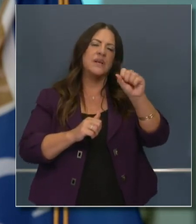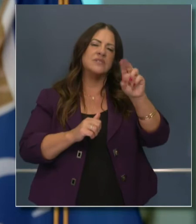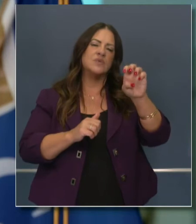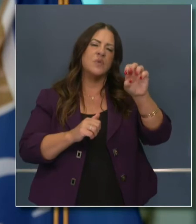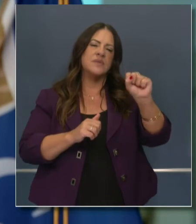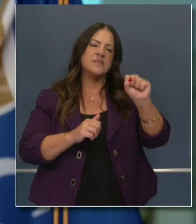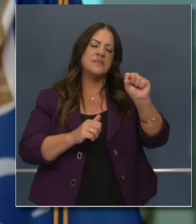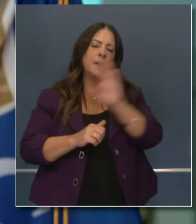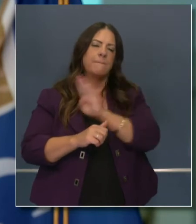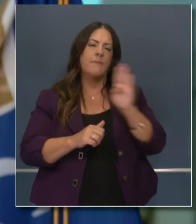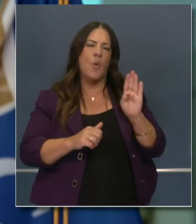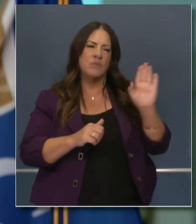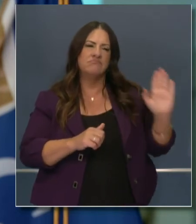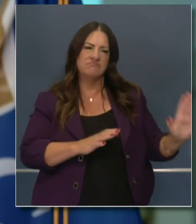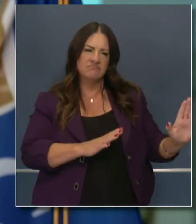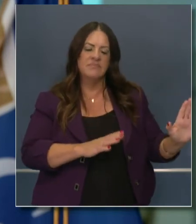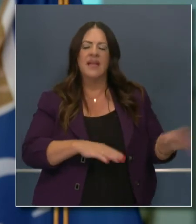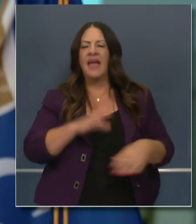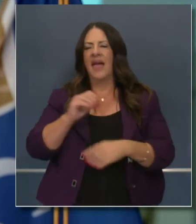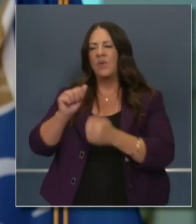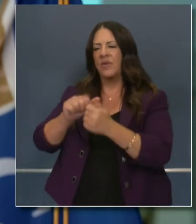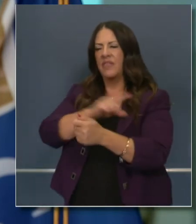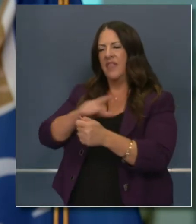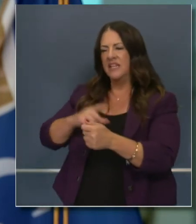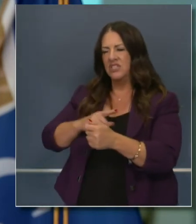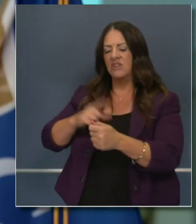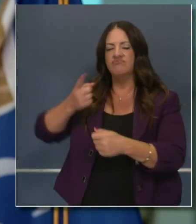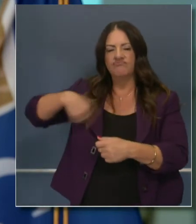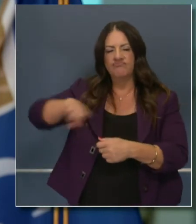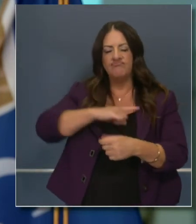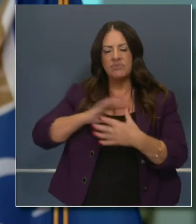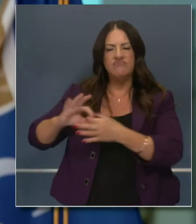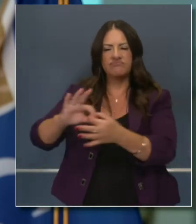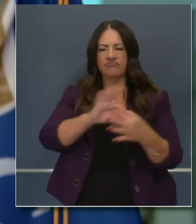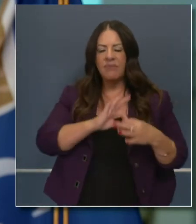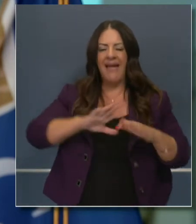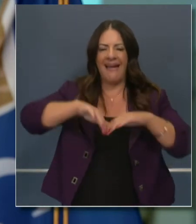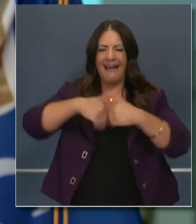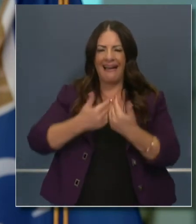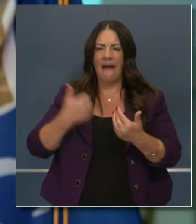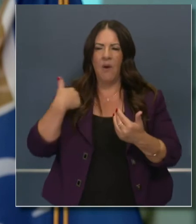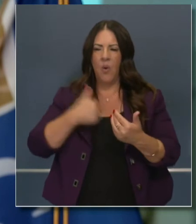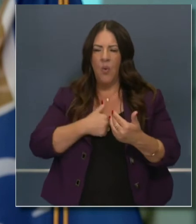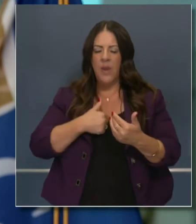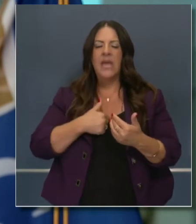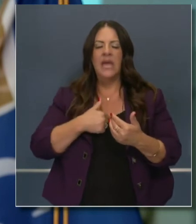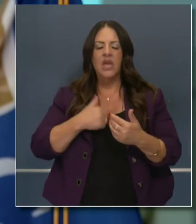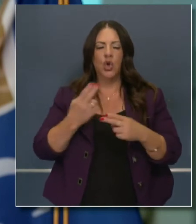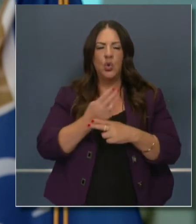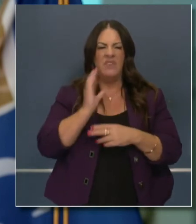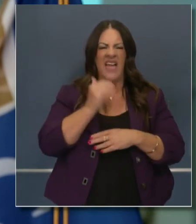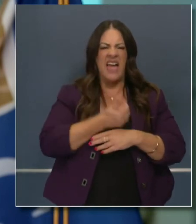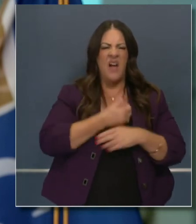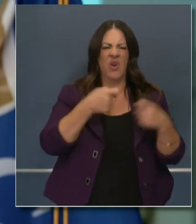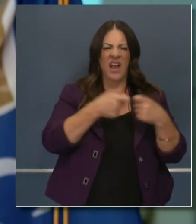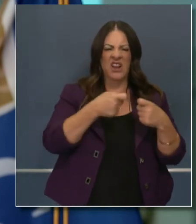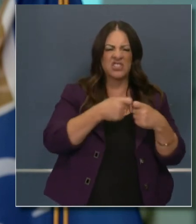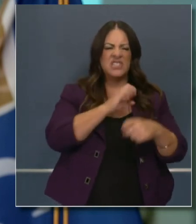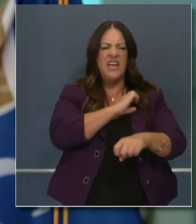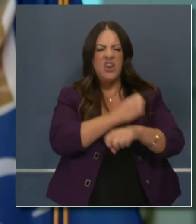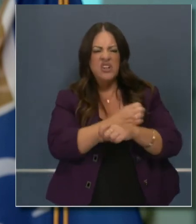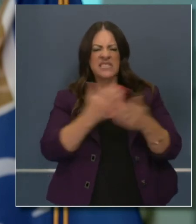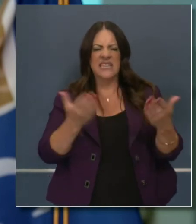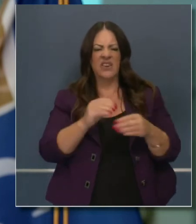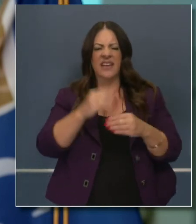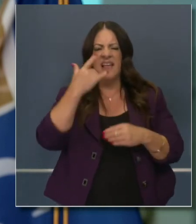the legislature to advance that collective cause as it relates to changing the way we produce and consume energy here in the state of California.